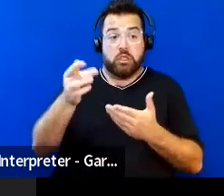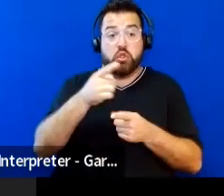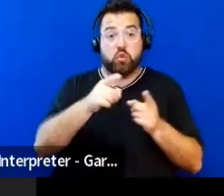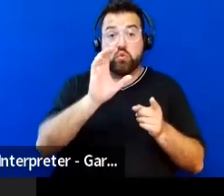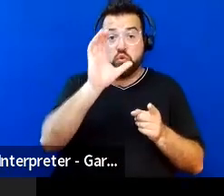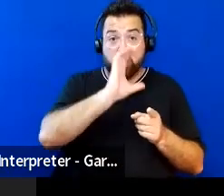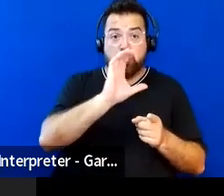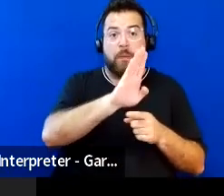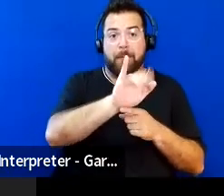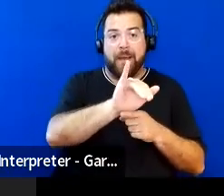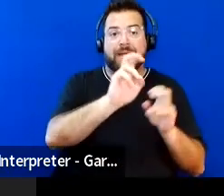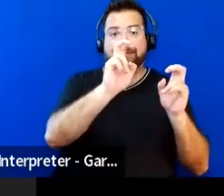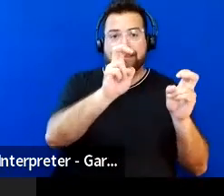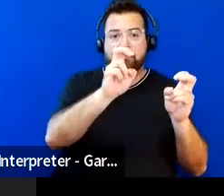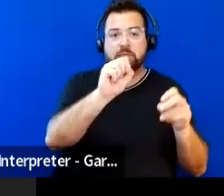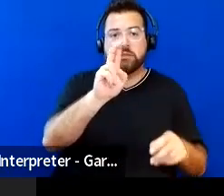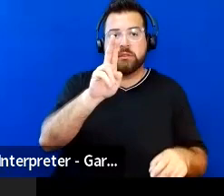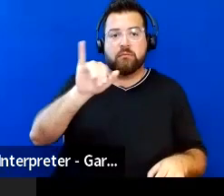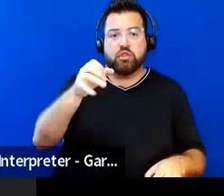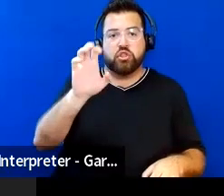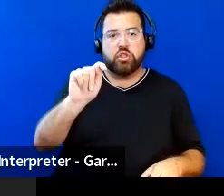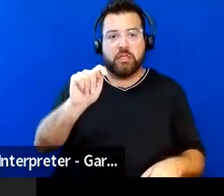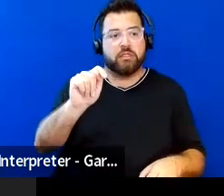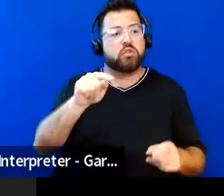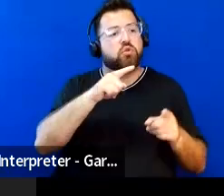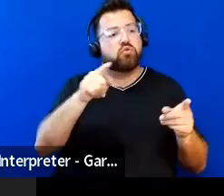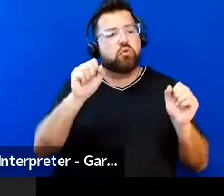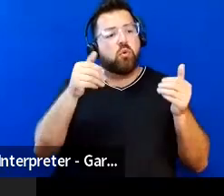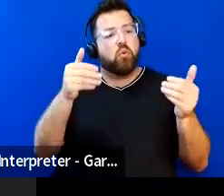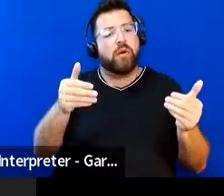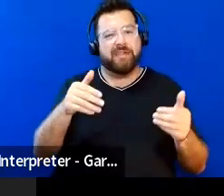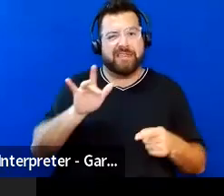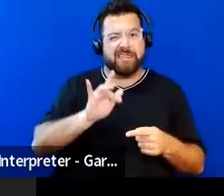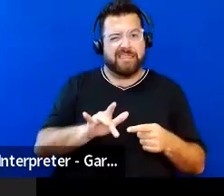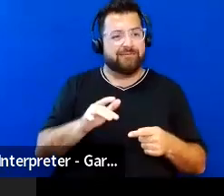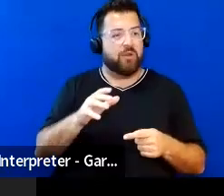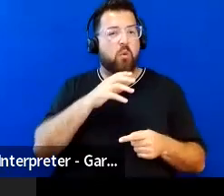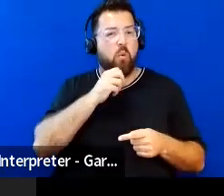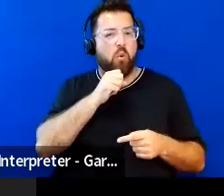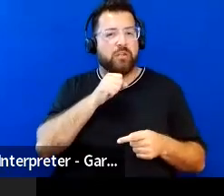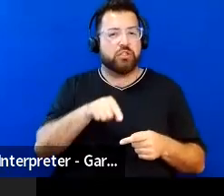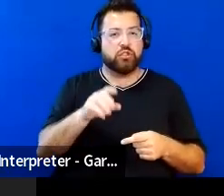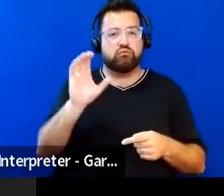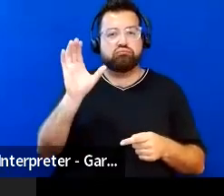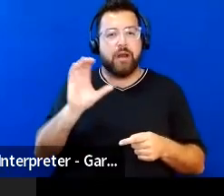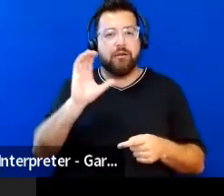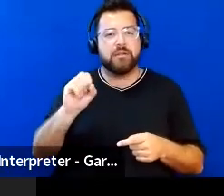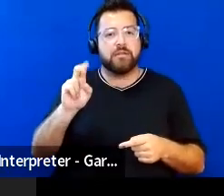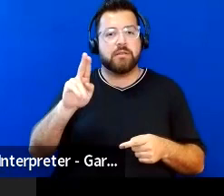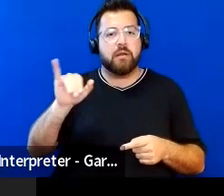subject. So hit that browse subjects orange button in the